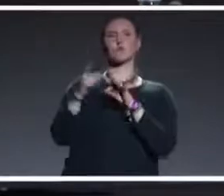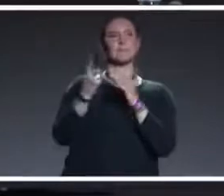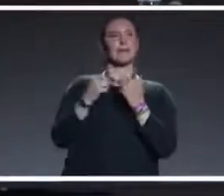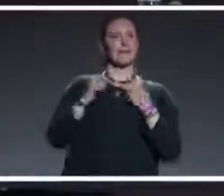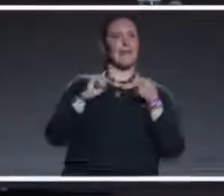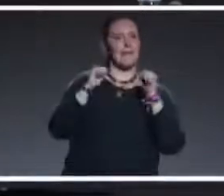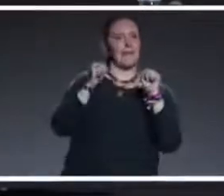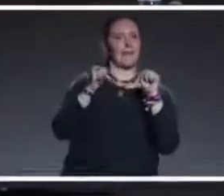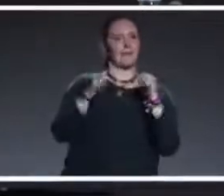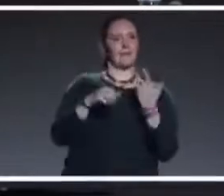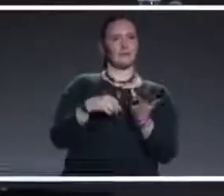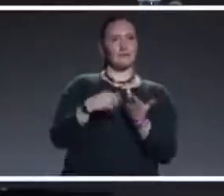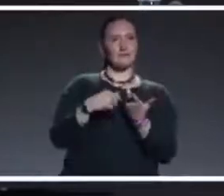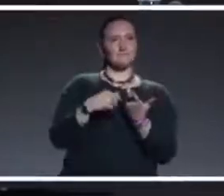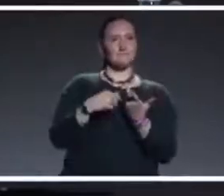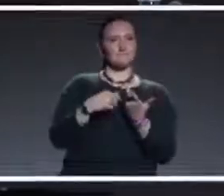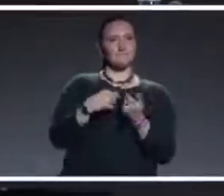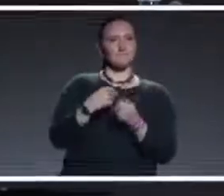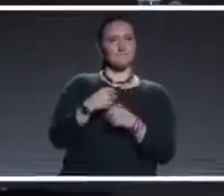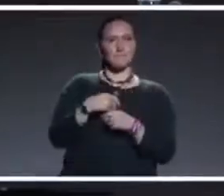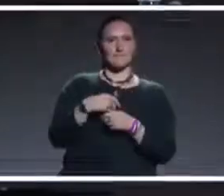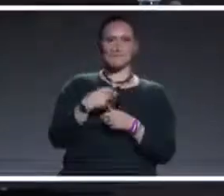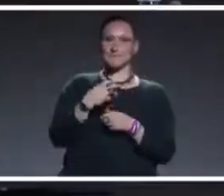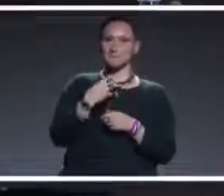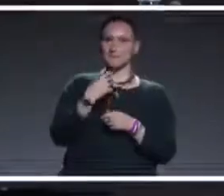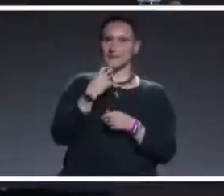and when the